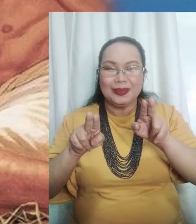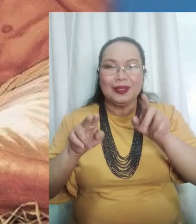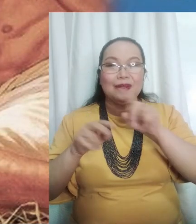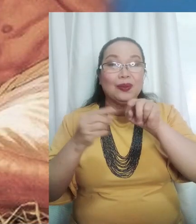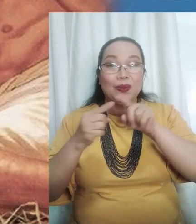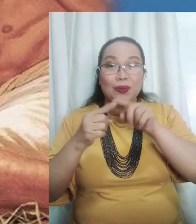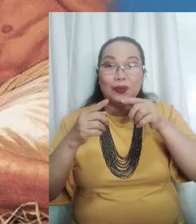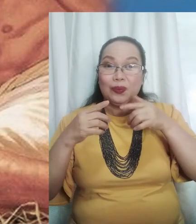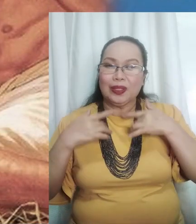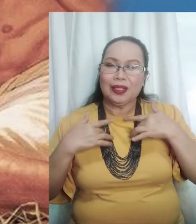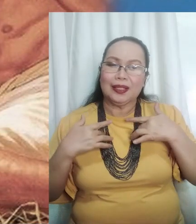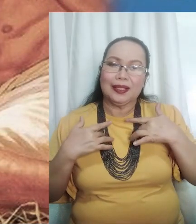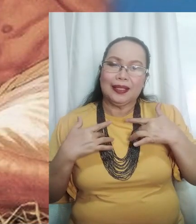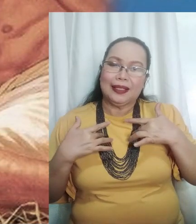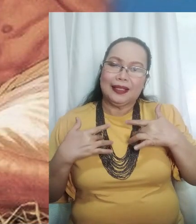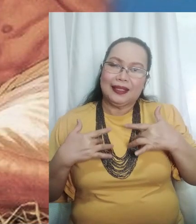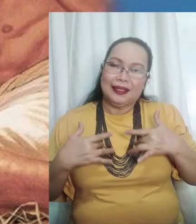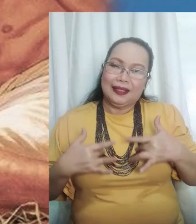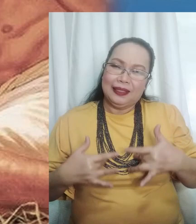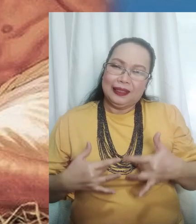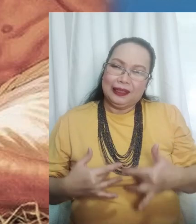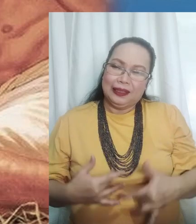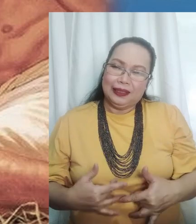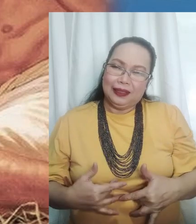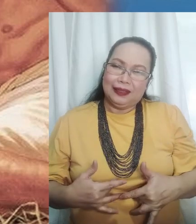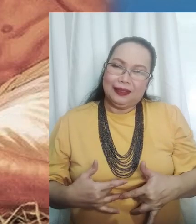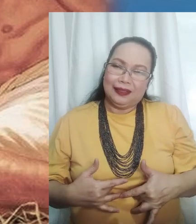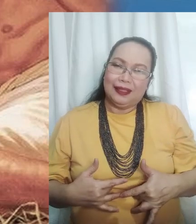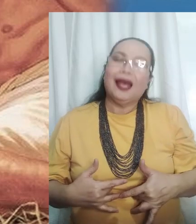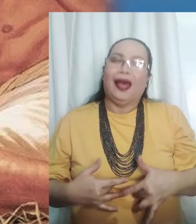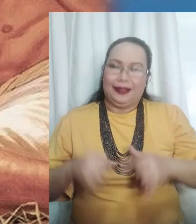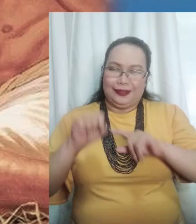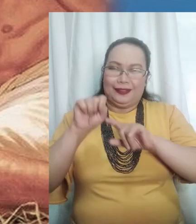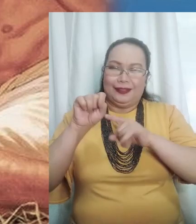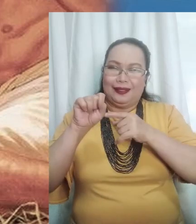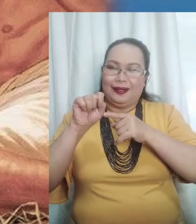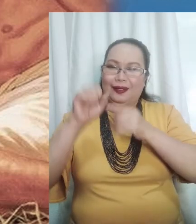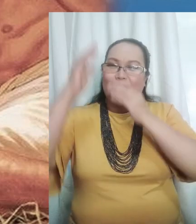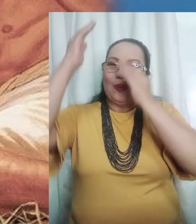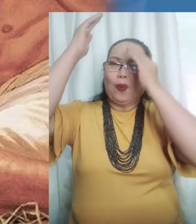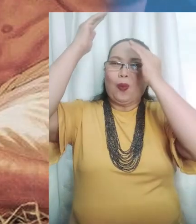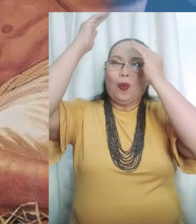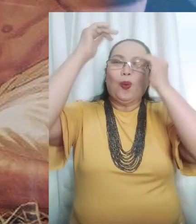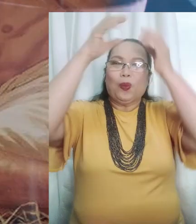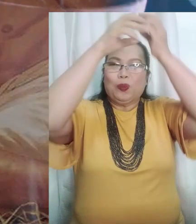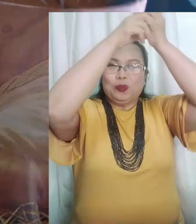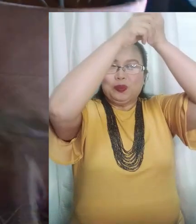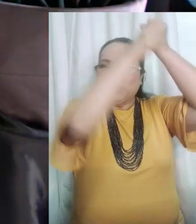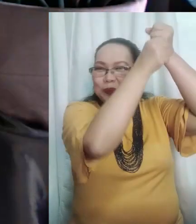desperation fuels hope in God.